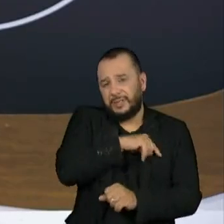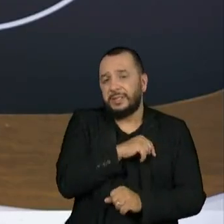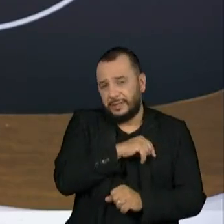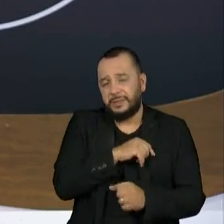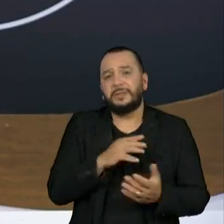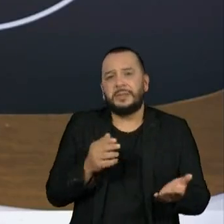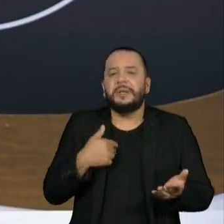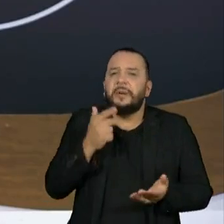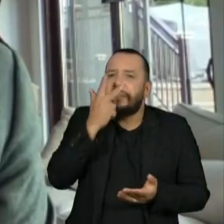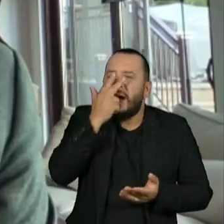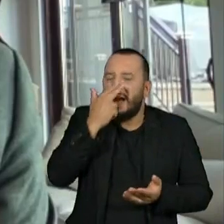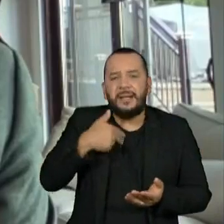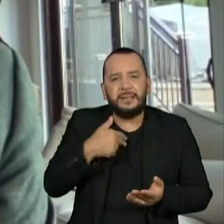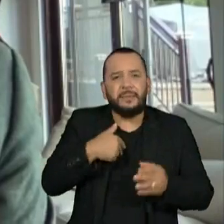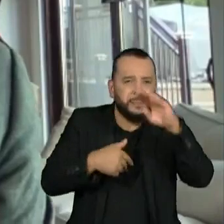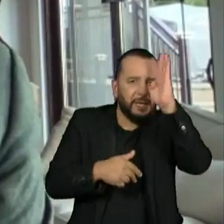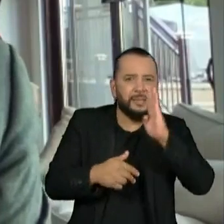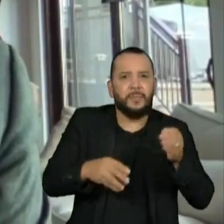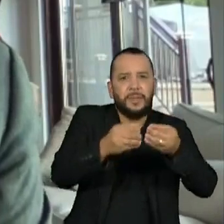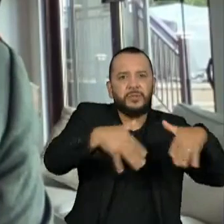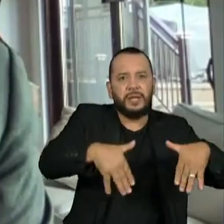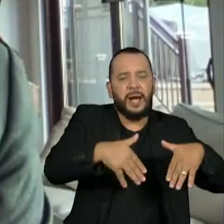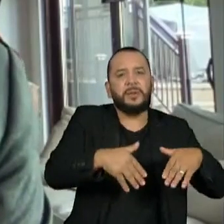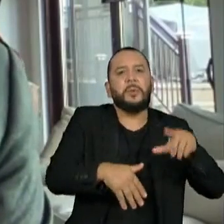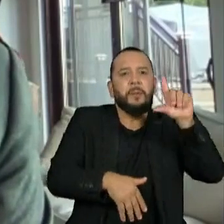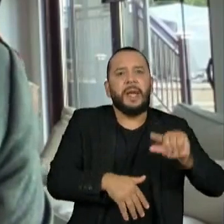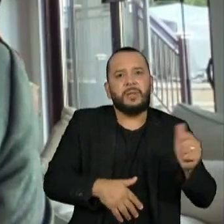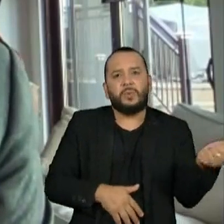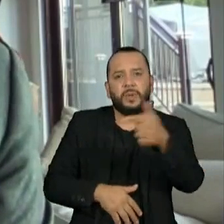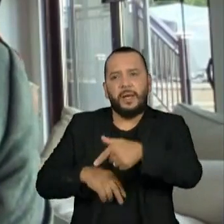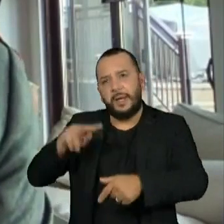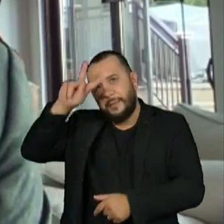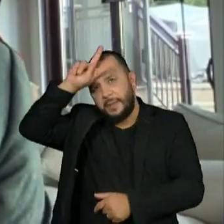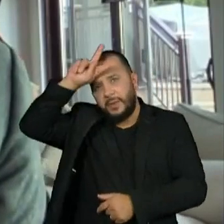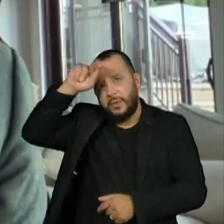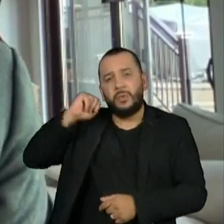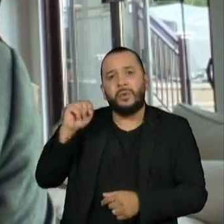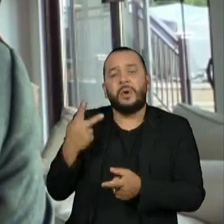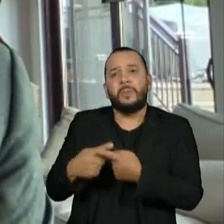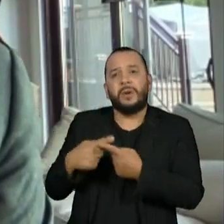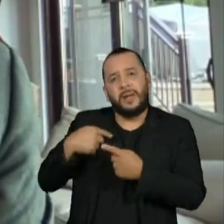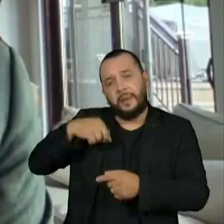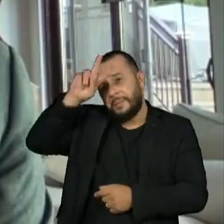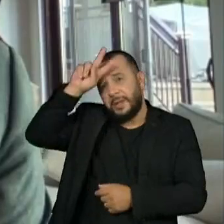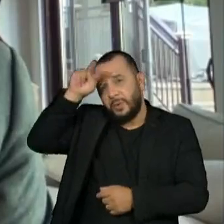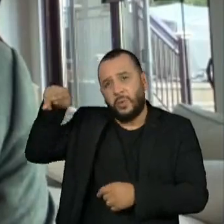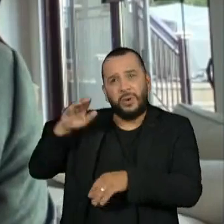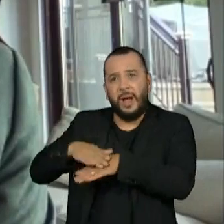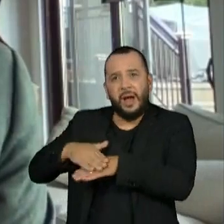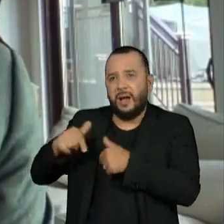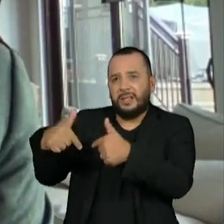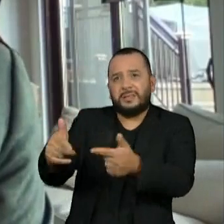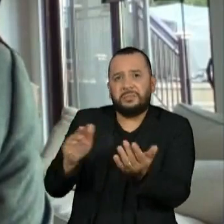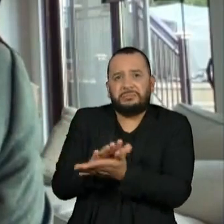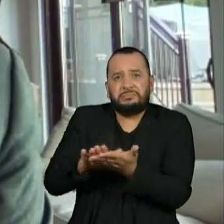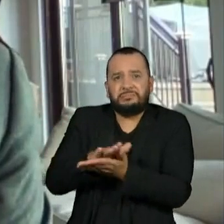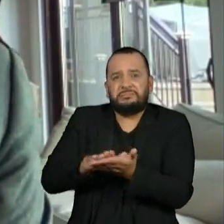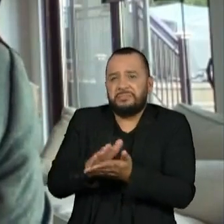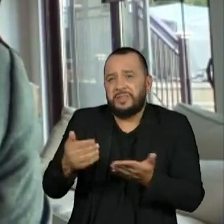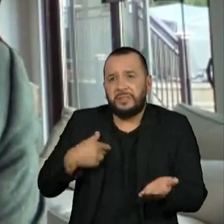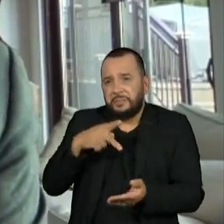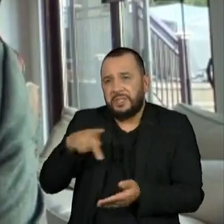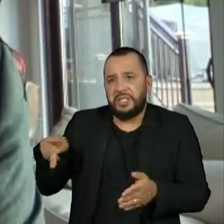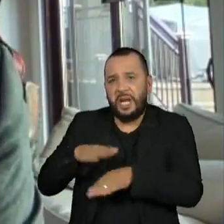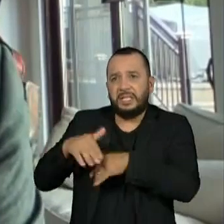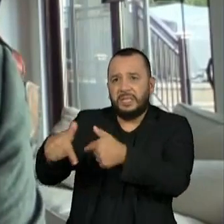badly affected than Peru, which didn't really have a functioning president at all. So I think it's